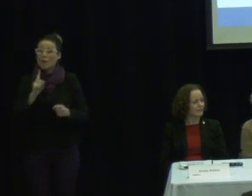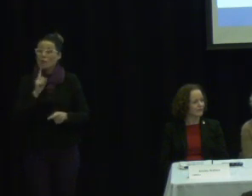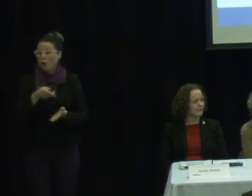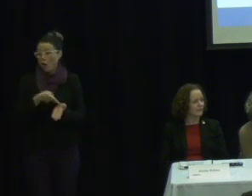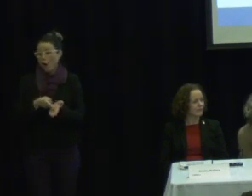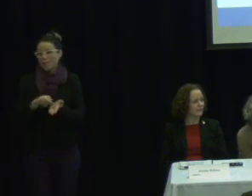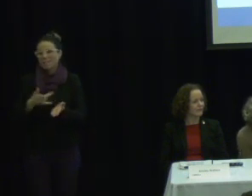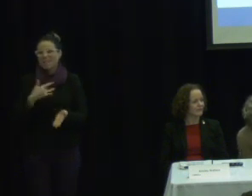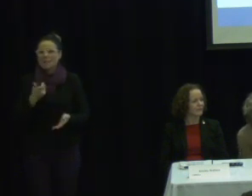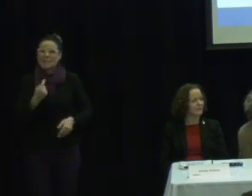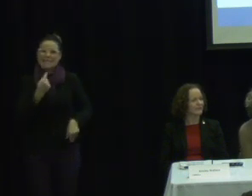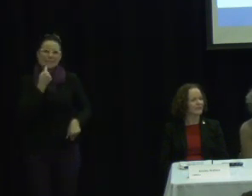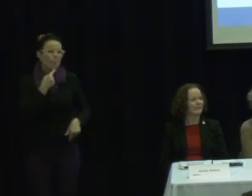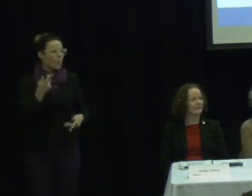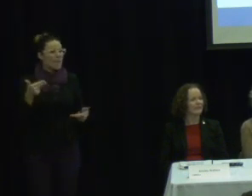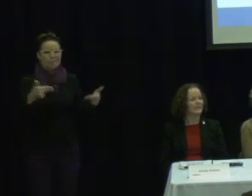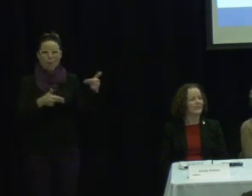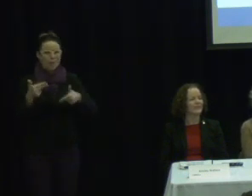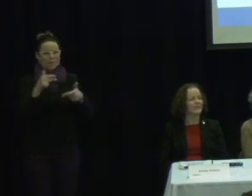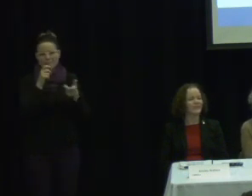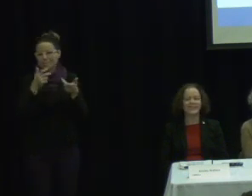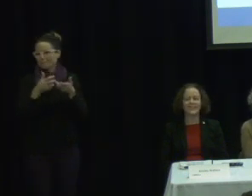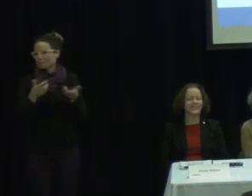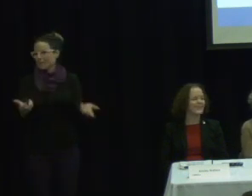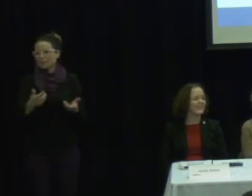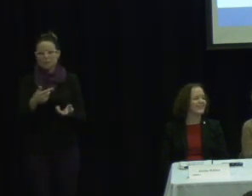programs. I don't know if anyone else cares to talk about AP.